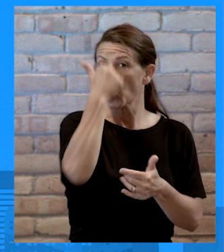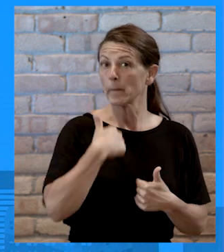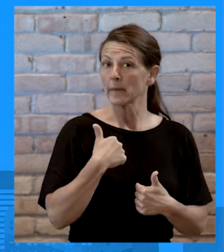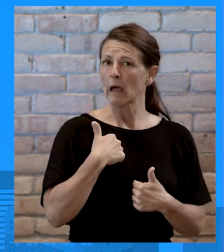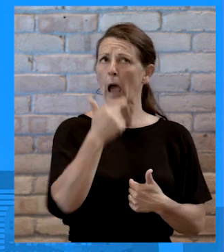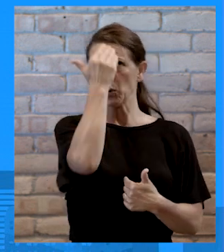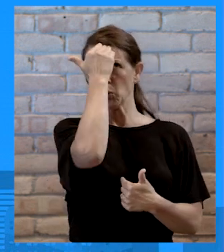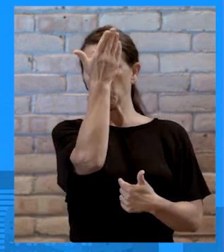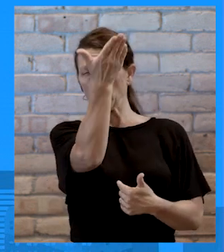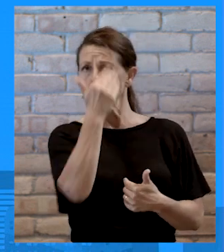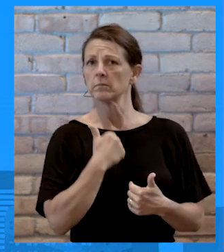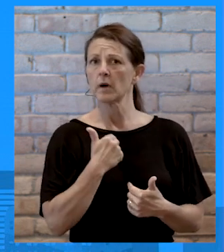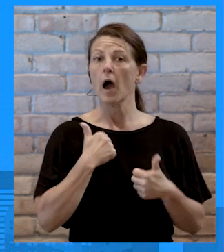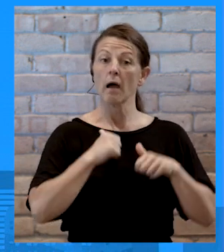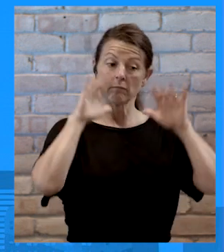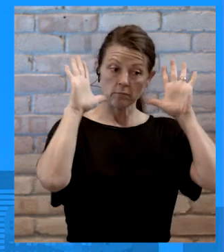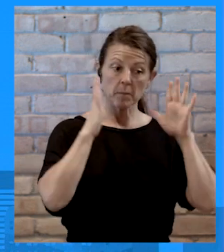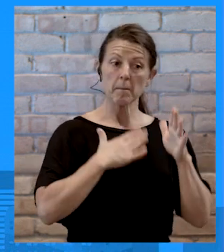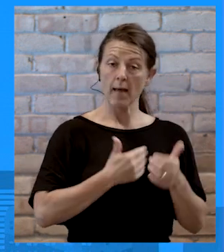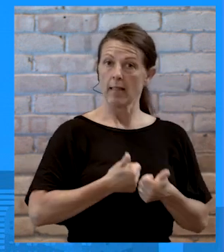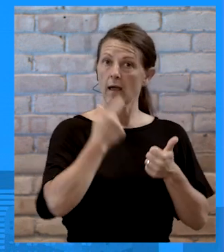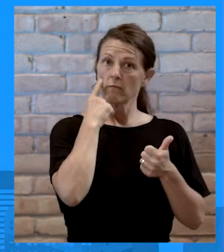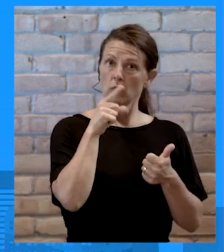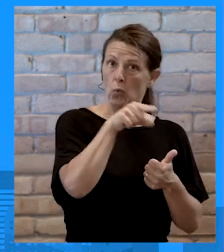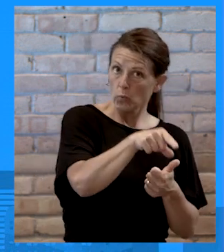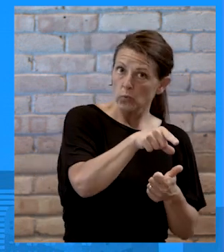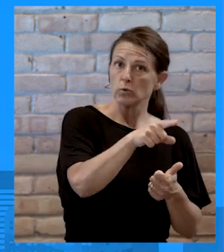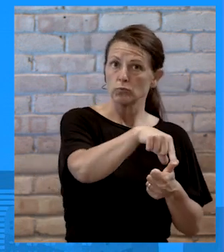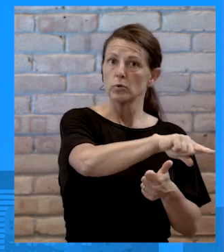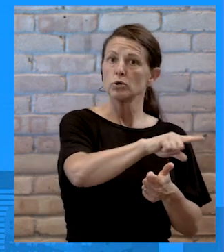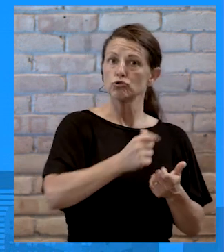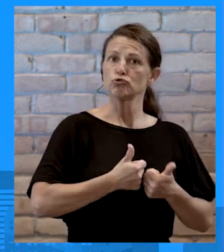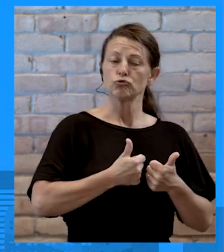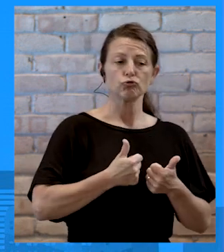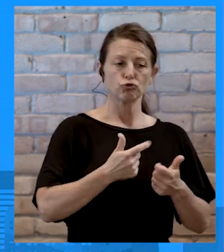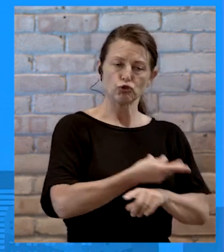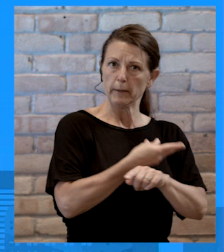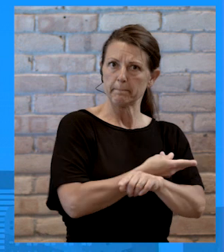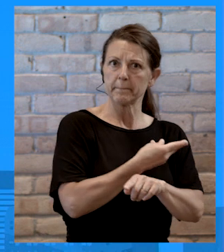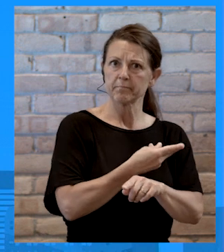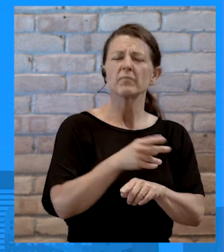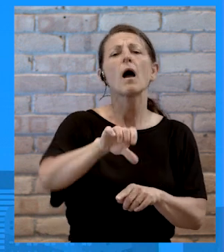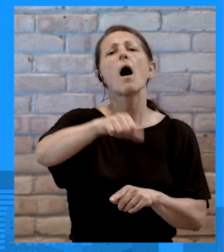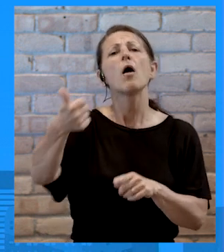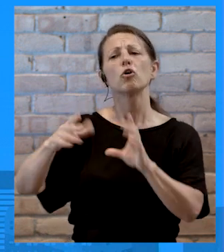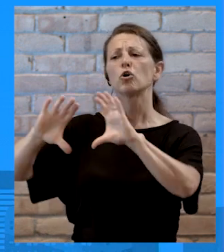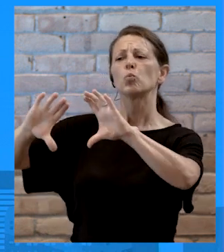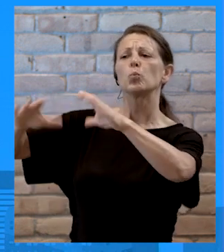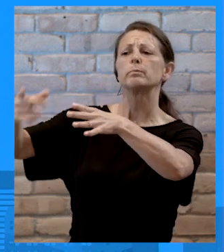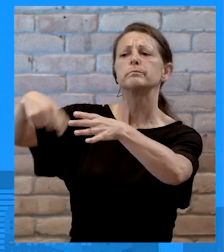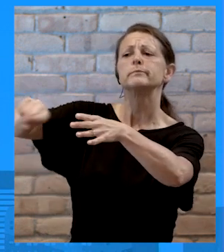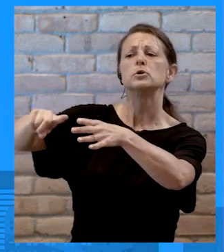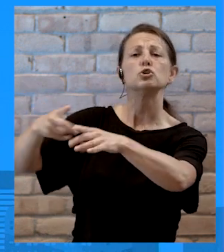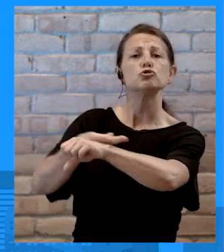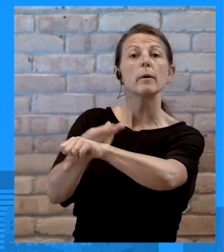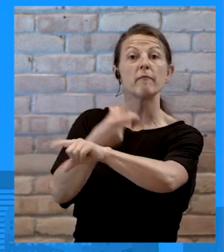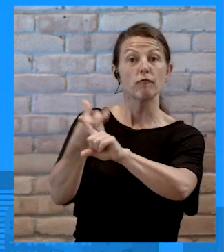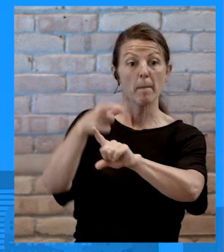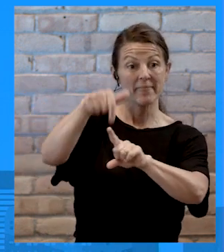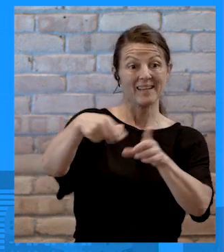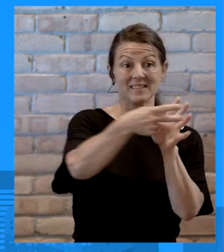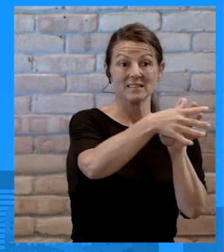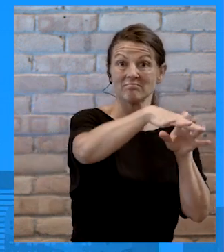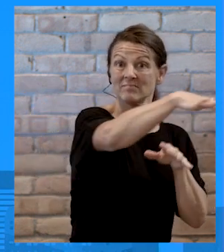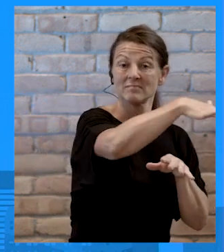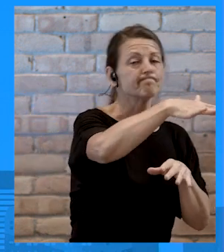I lay down my life for the sheep. I have other sheep that are not of this sheep pen. I must